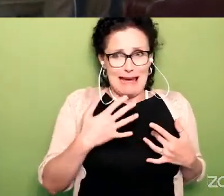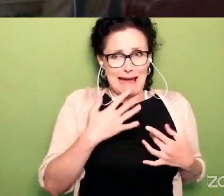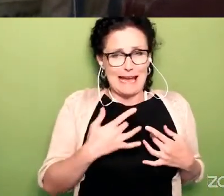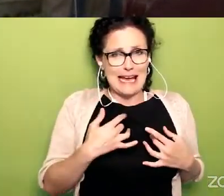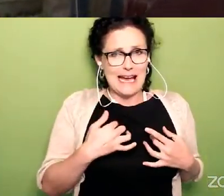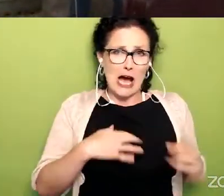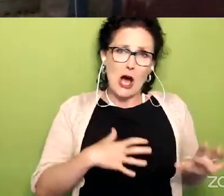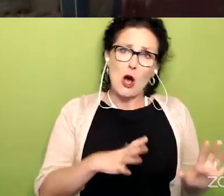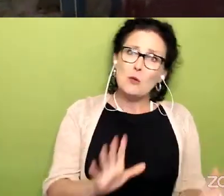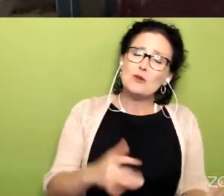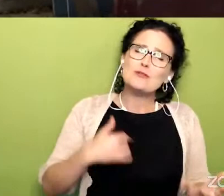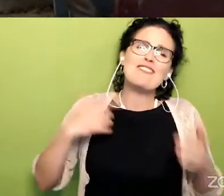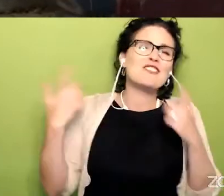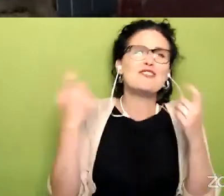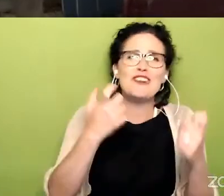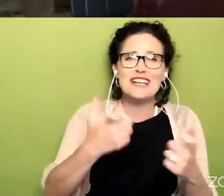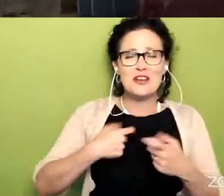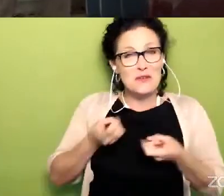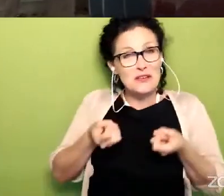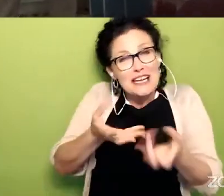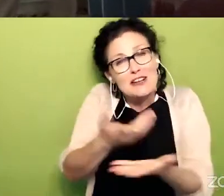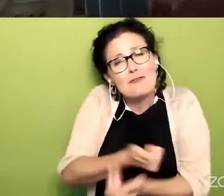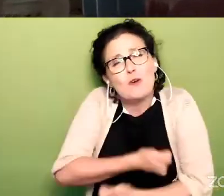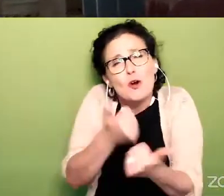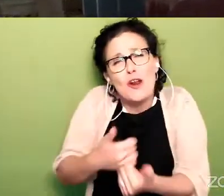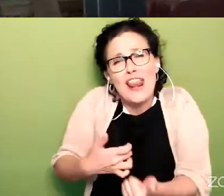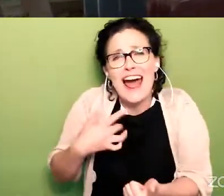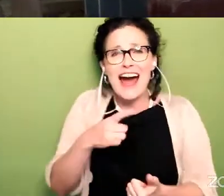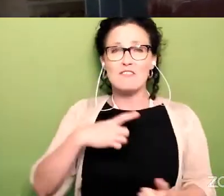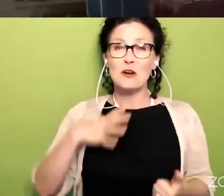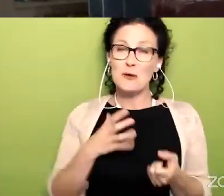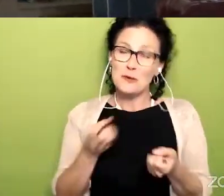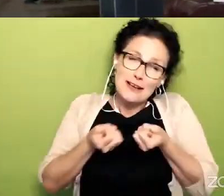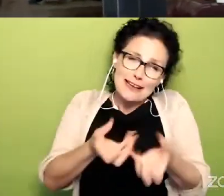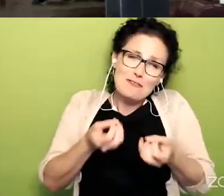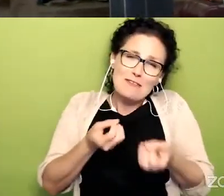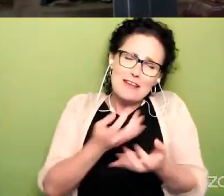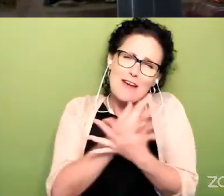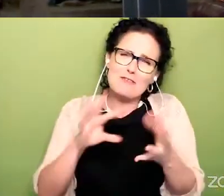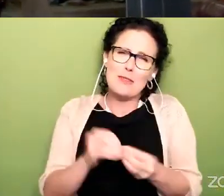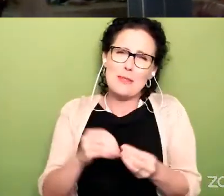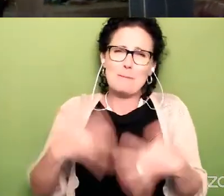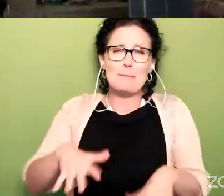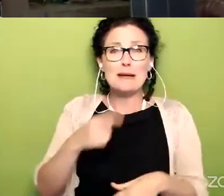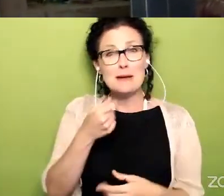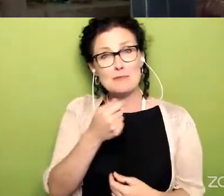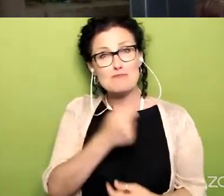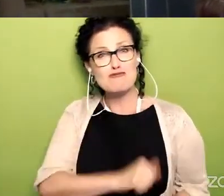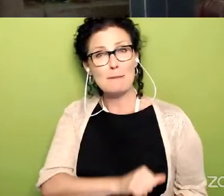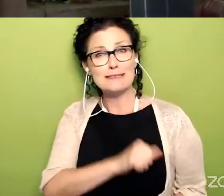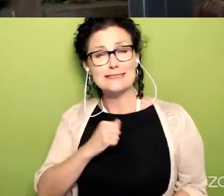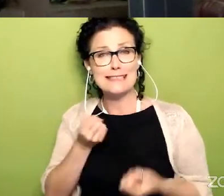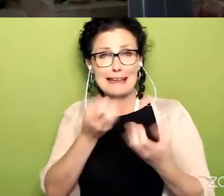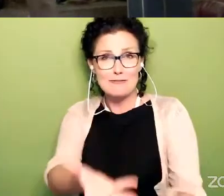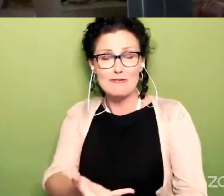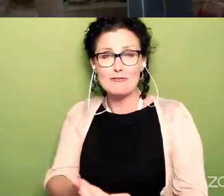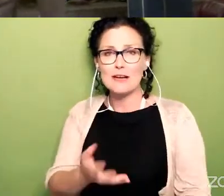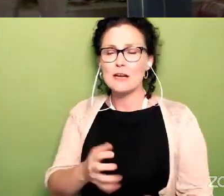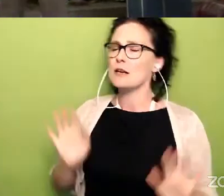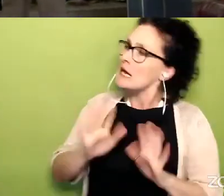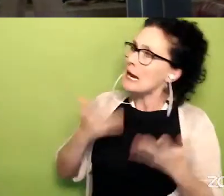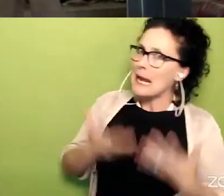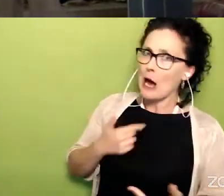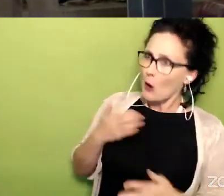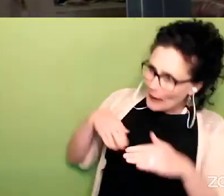must go in there and do this. I don't feel well. My cousin told me some things about this place. I am too tired for